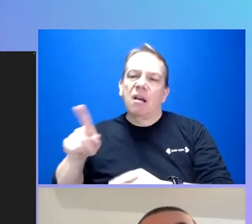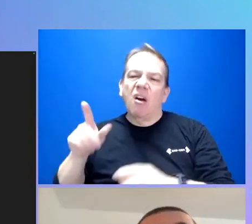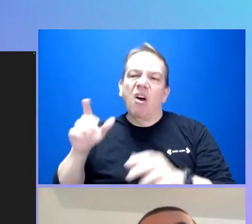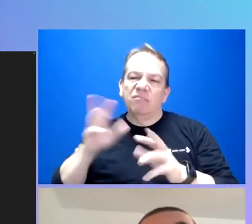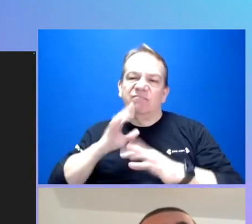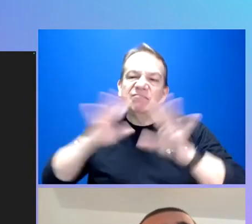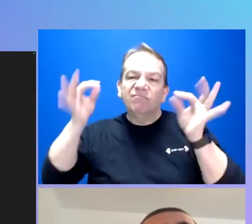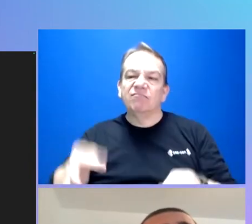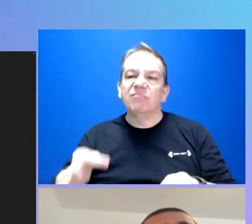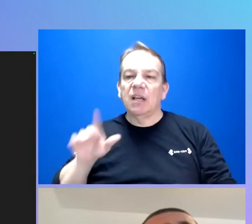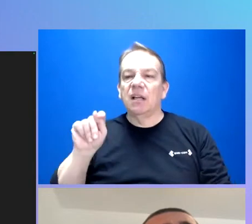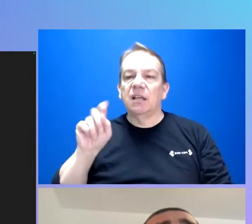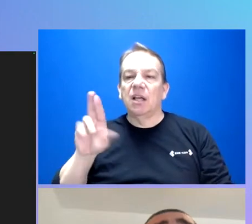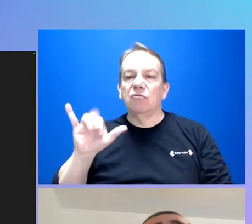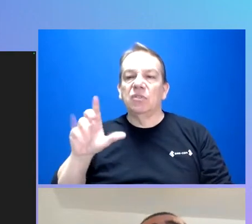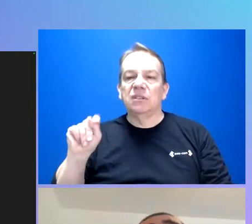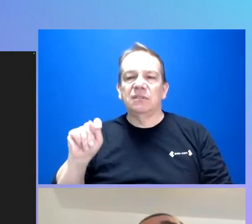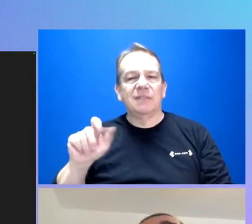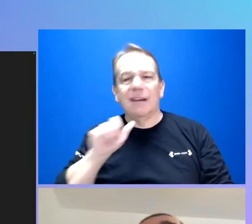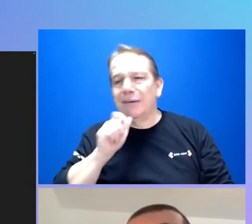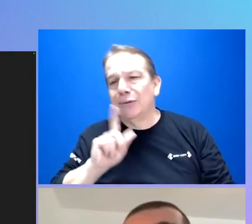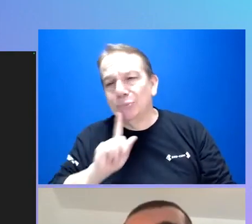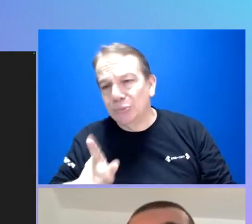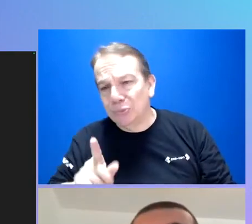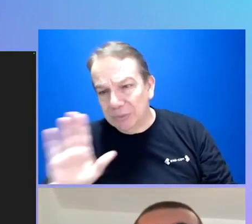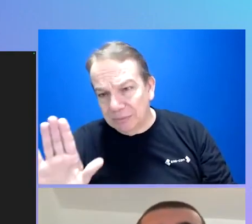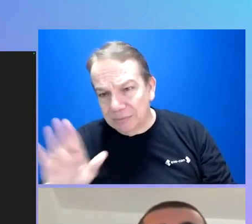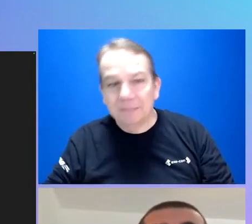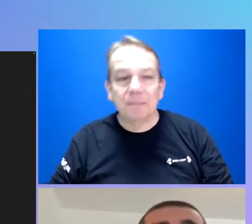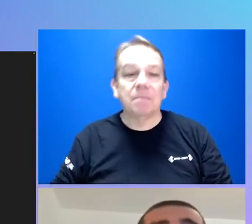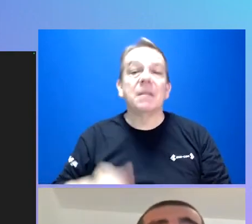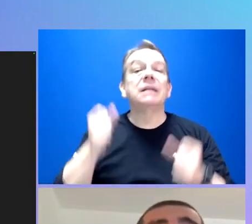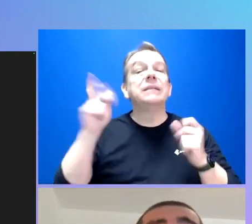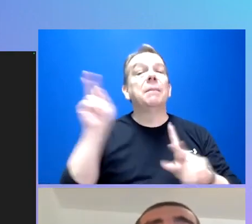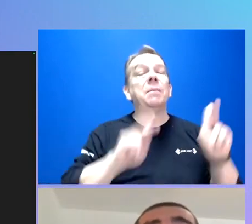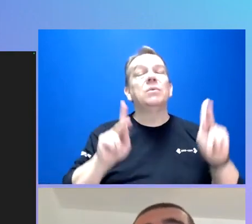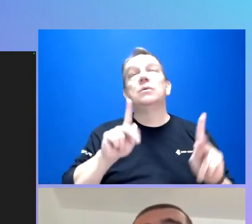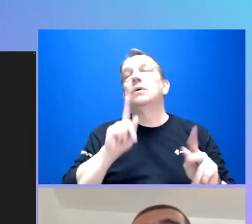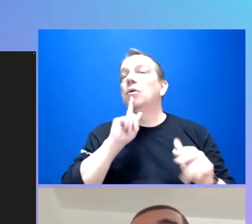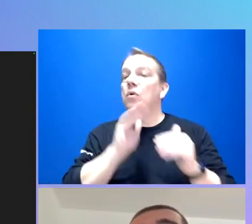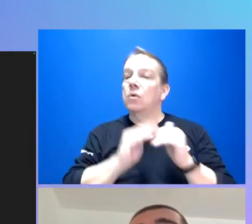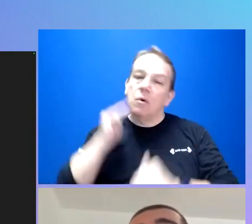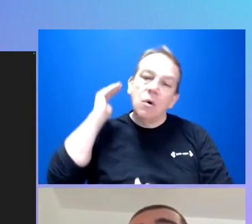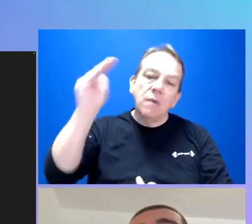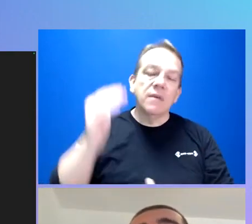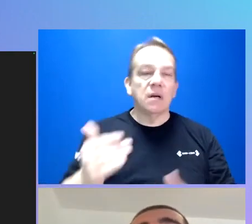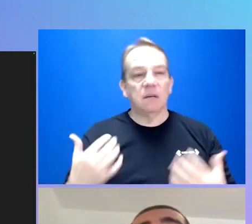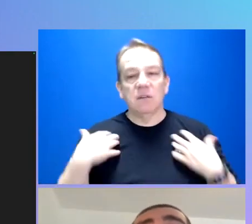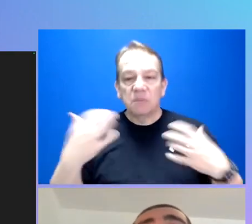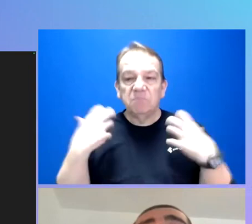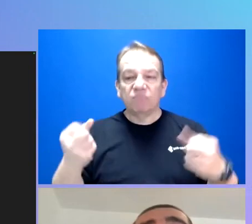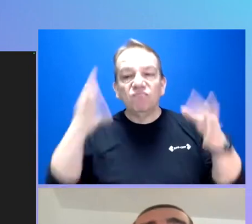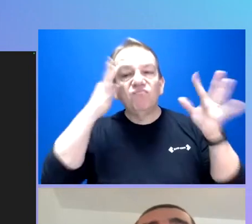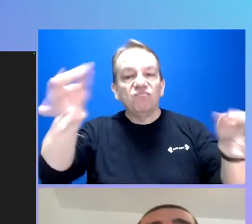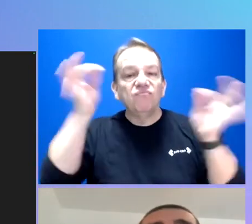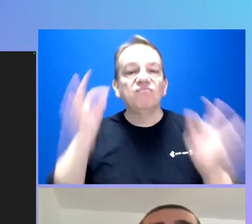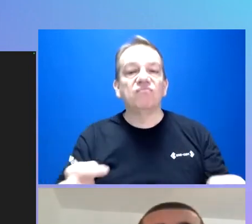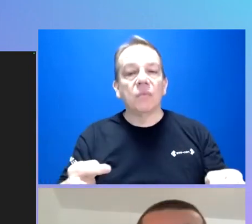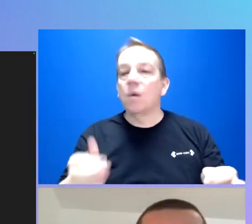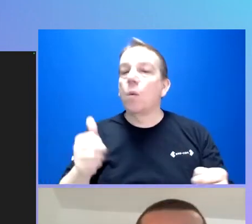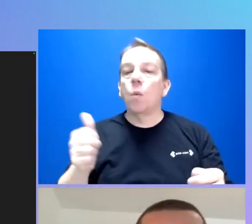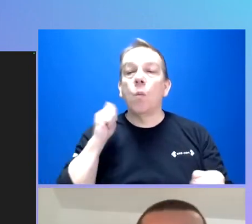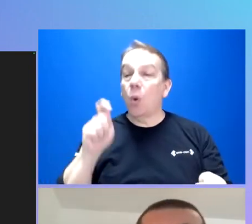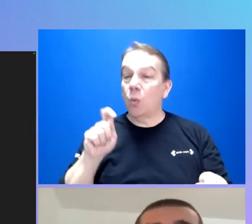background. Some people are so confident in their demographic designations, they won't change